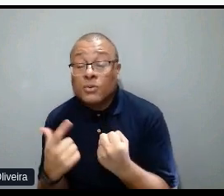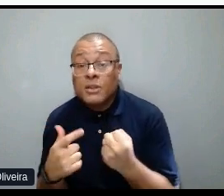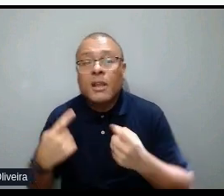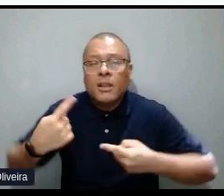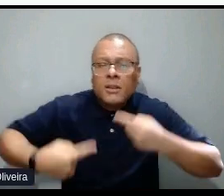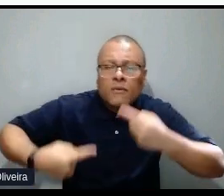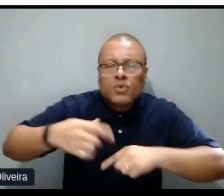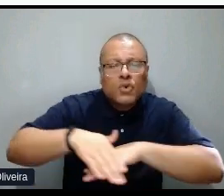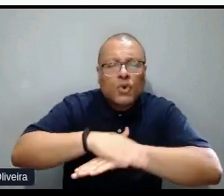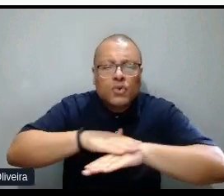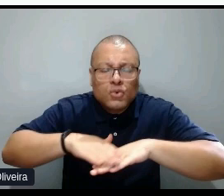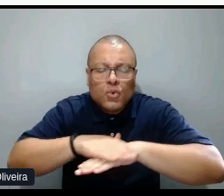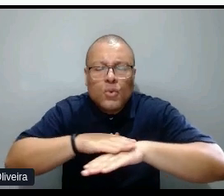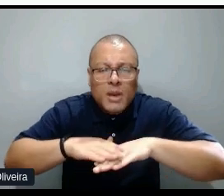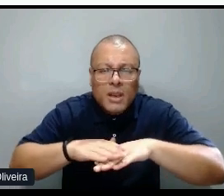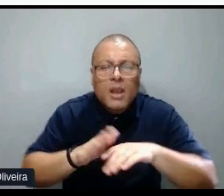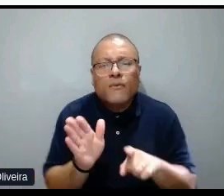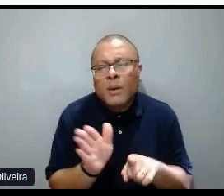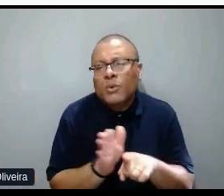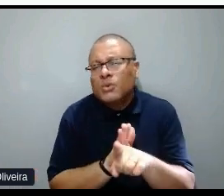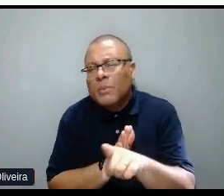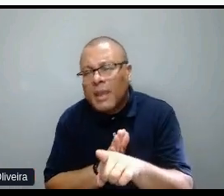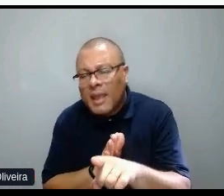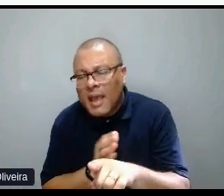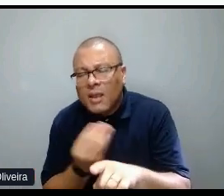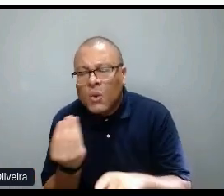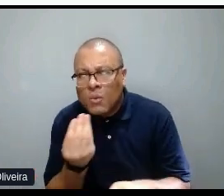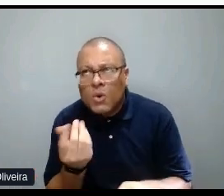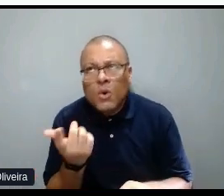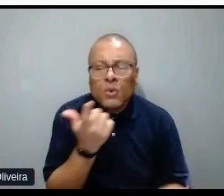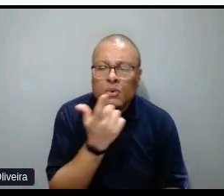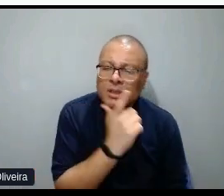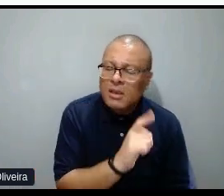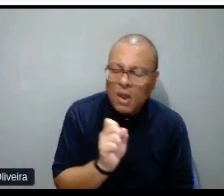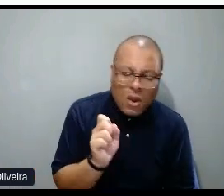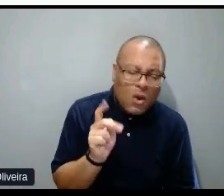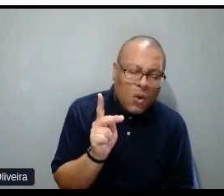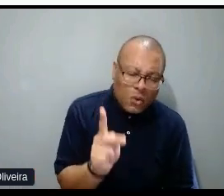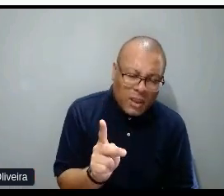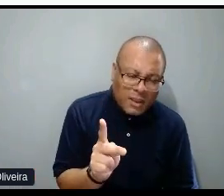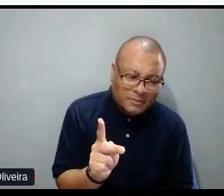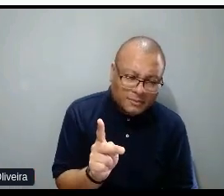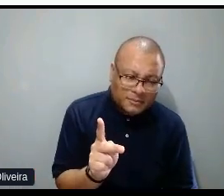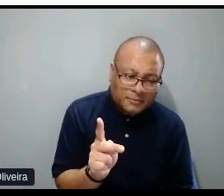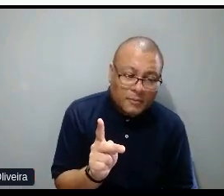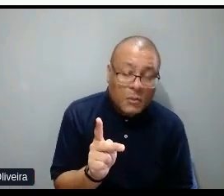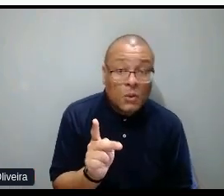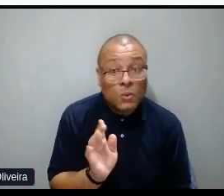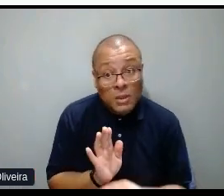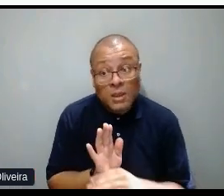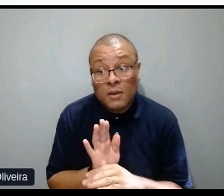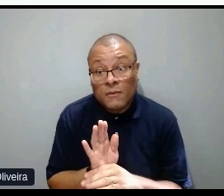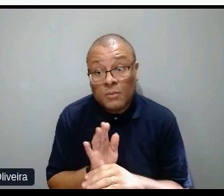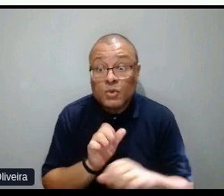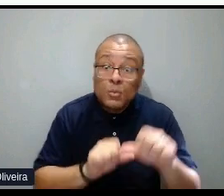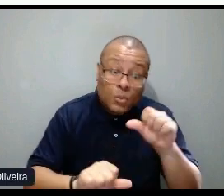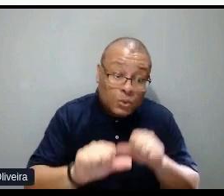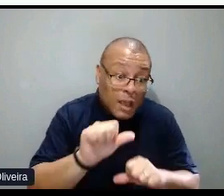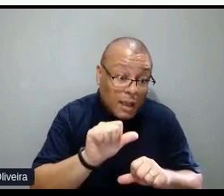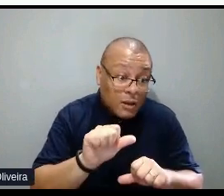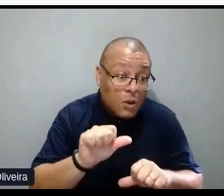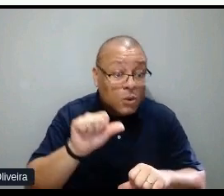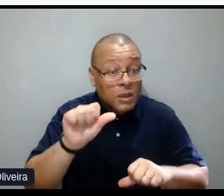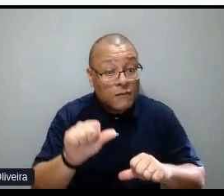about this. Whereas with physical safety, we can say, okay, there's a stairs here. We need a banister so we can walk down of